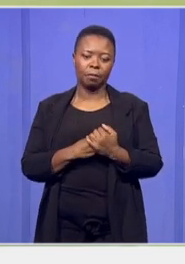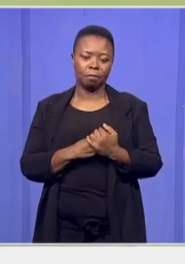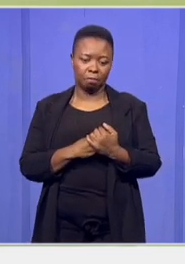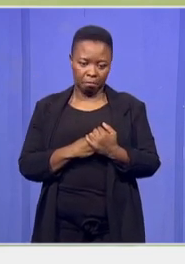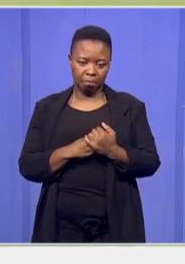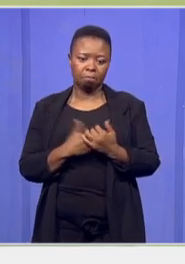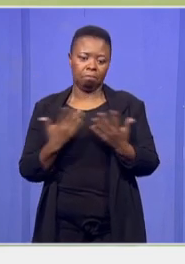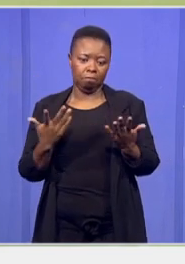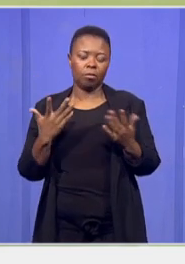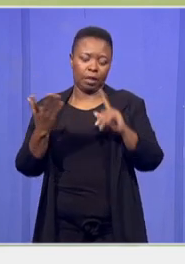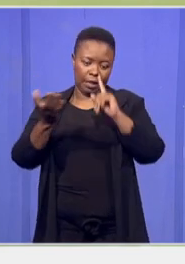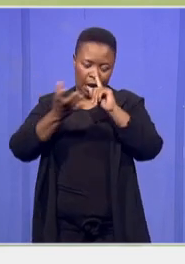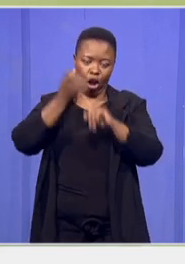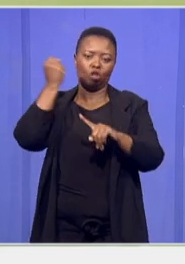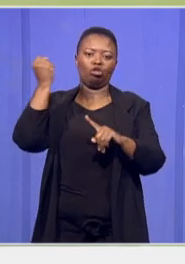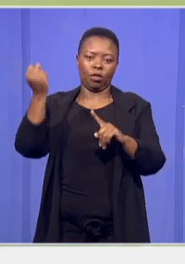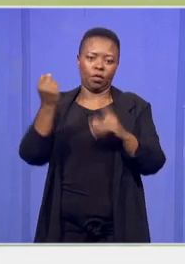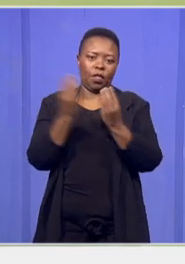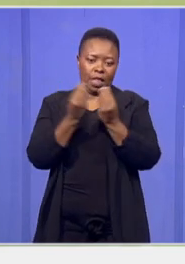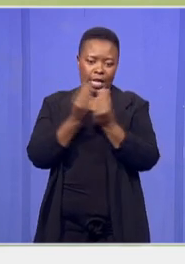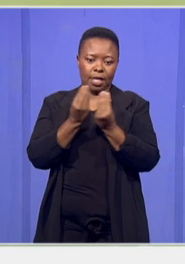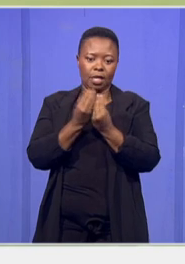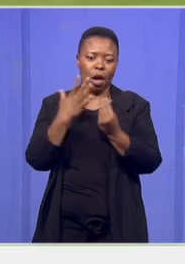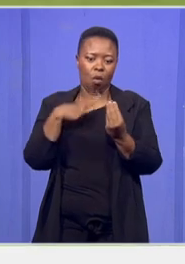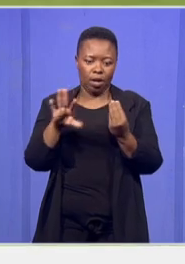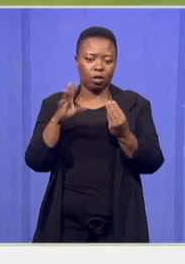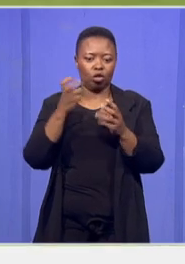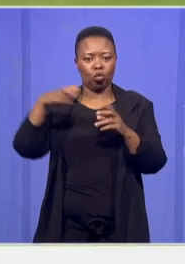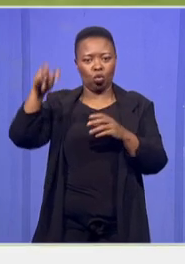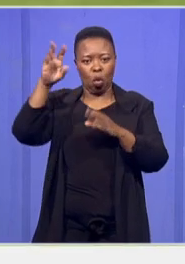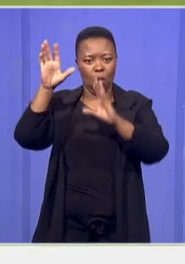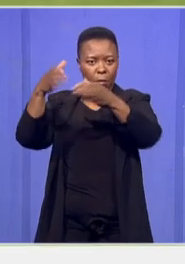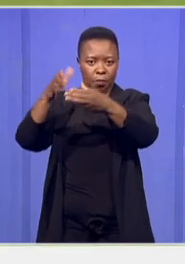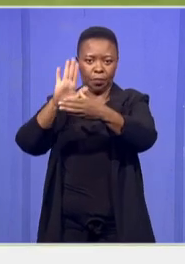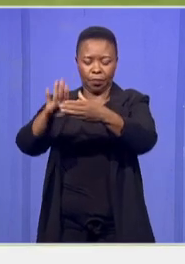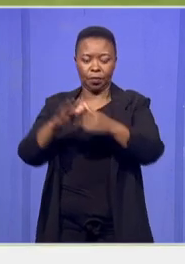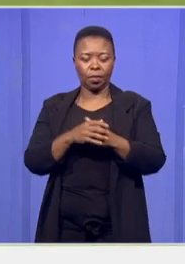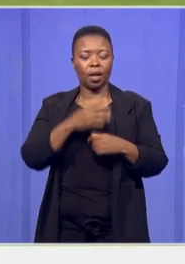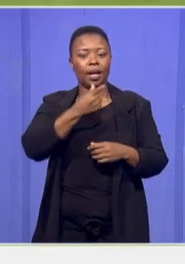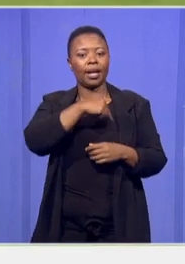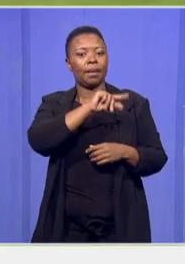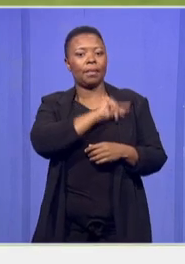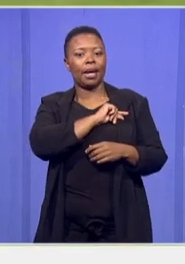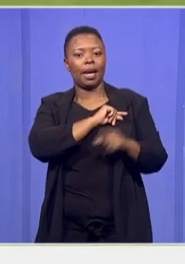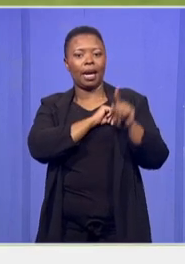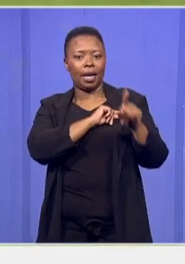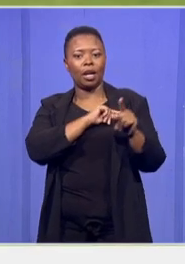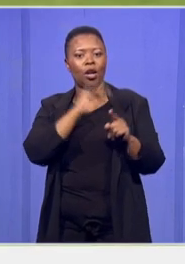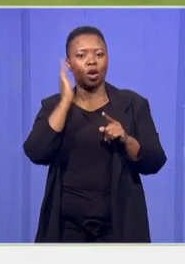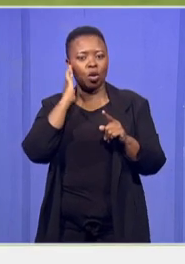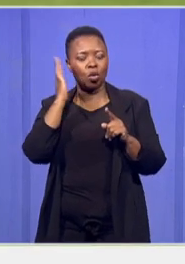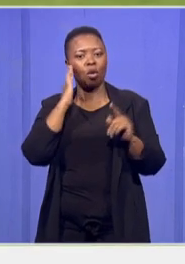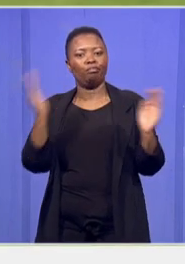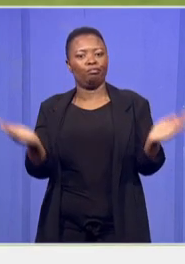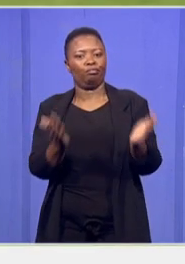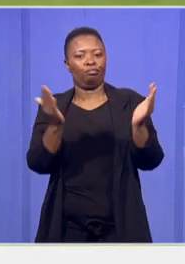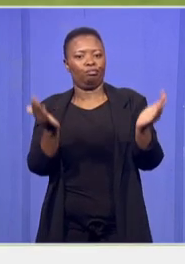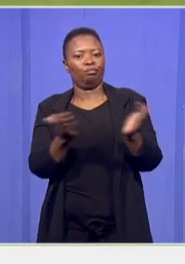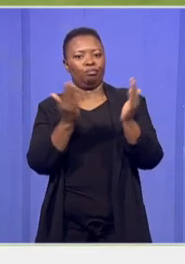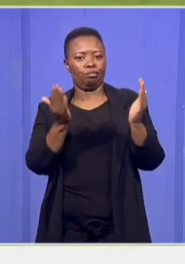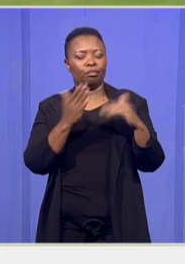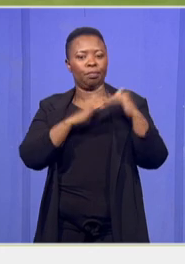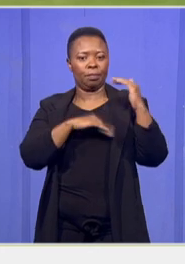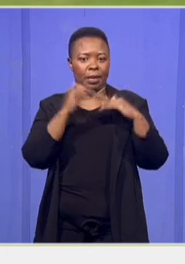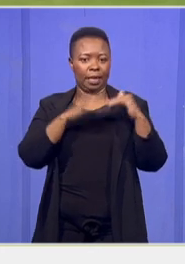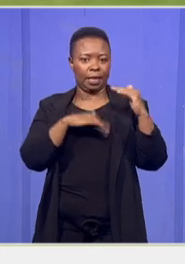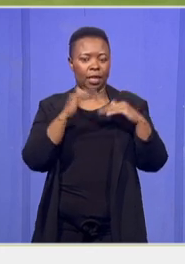and achieve the things that I want to achieve on the Sunshine Tour. Gqeberha is known to be breeding ground for sport personalities